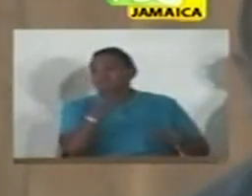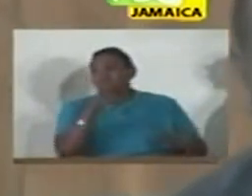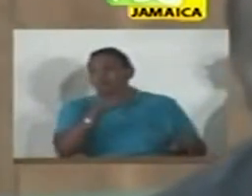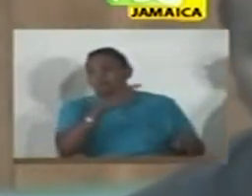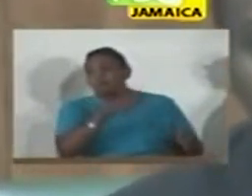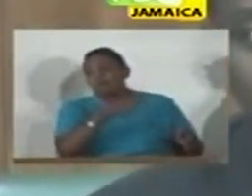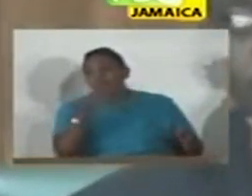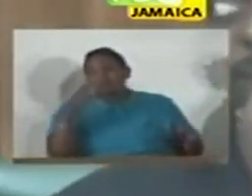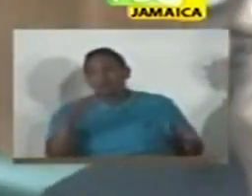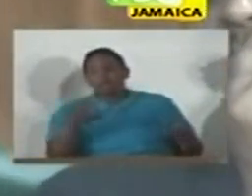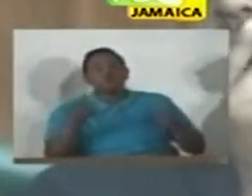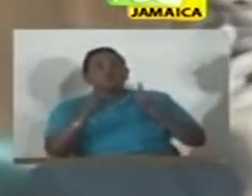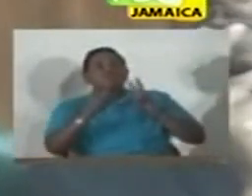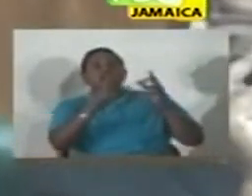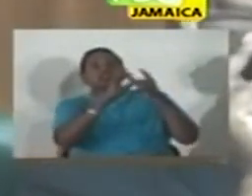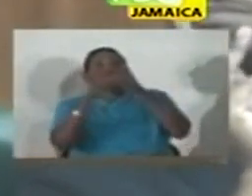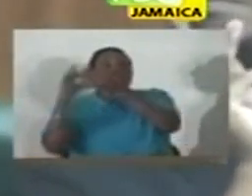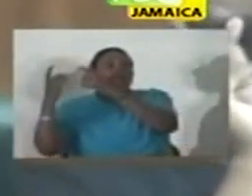value chain,